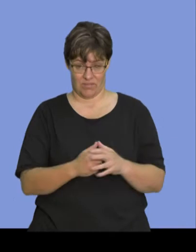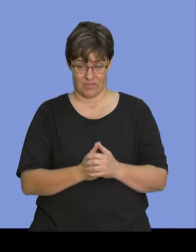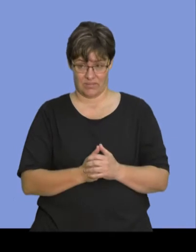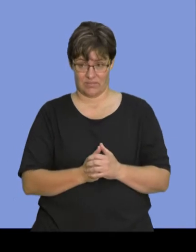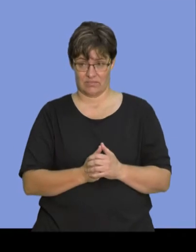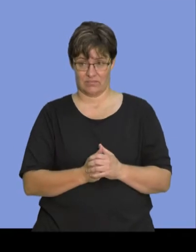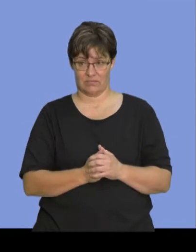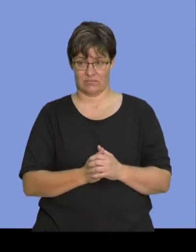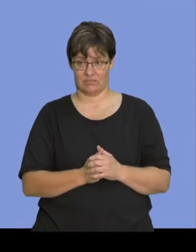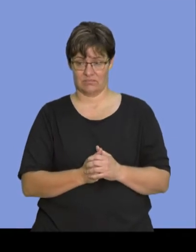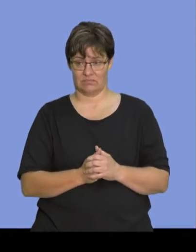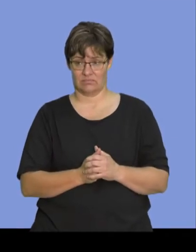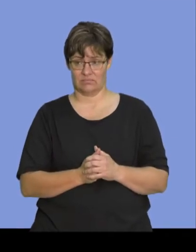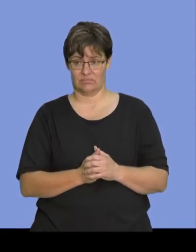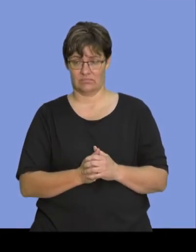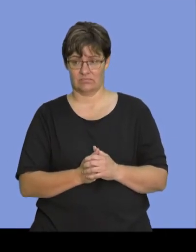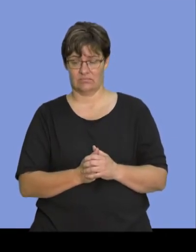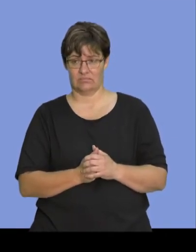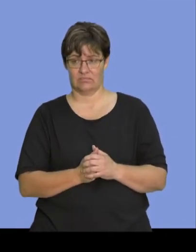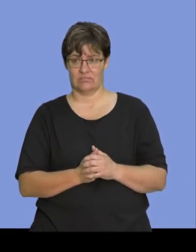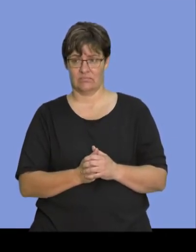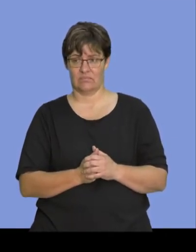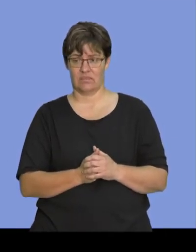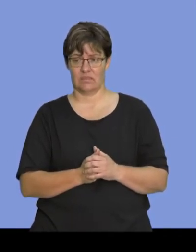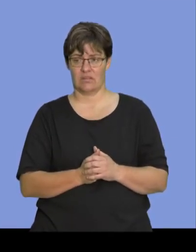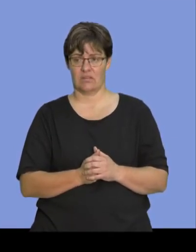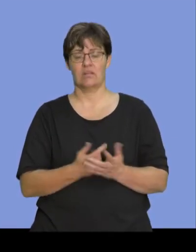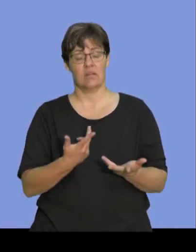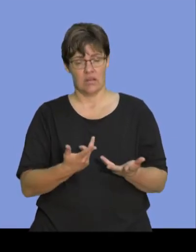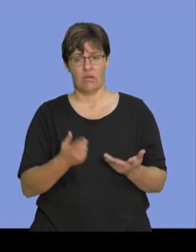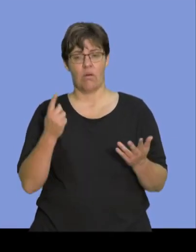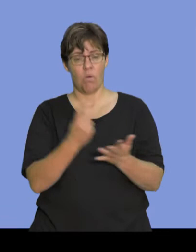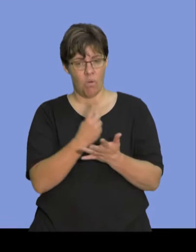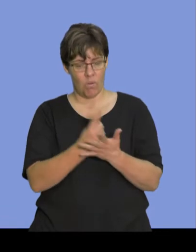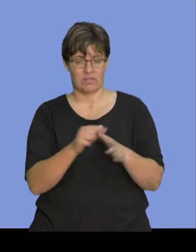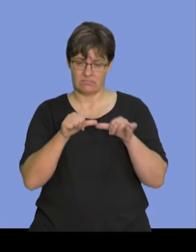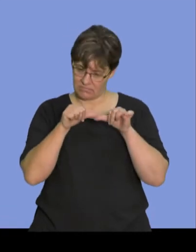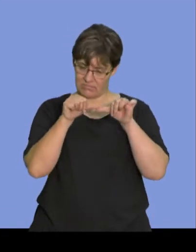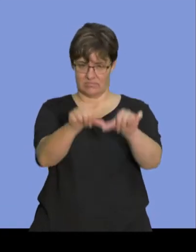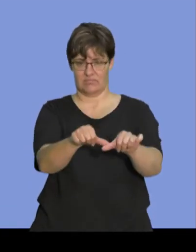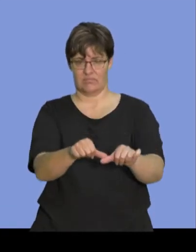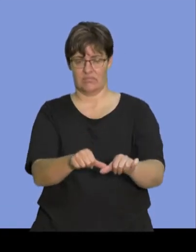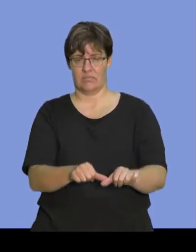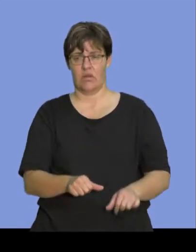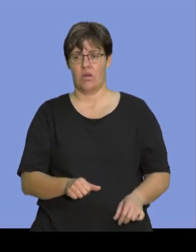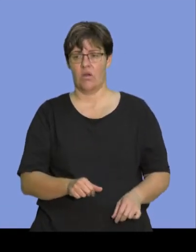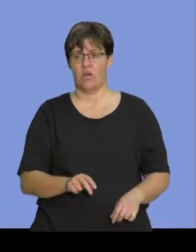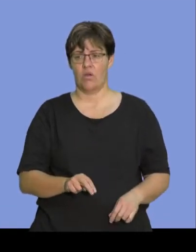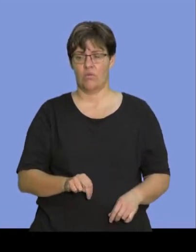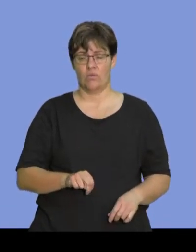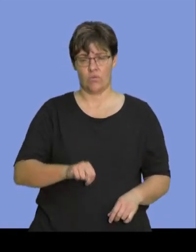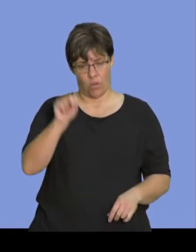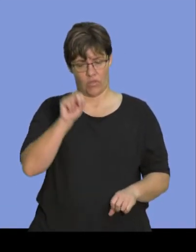what you call the poles of a magnet, and the direction needs to be consistent. It's north to south.